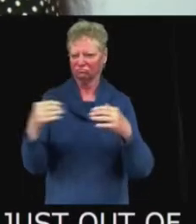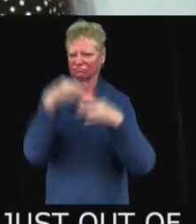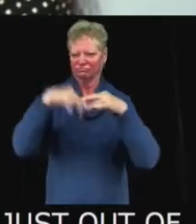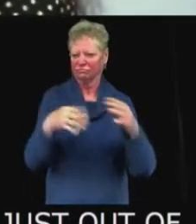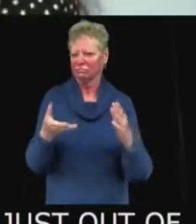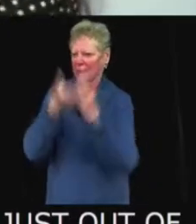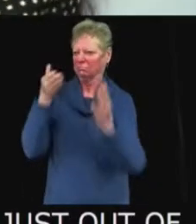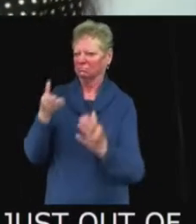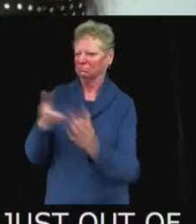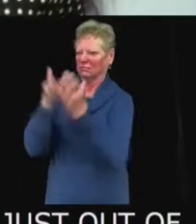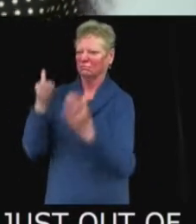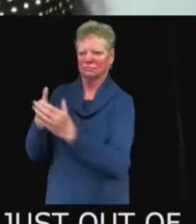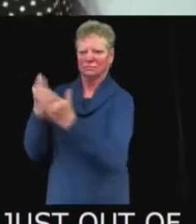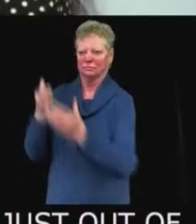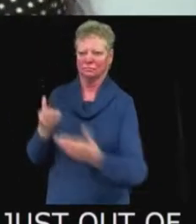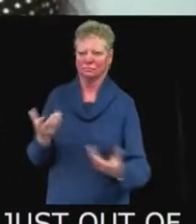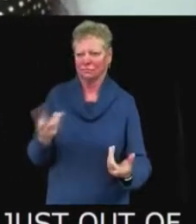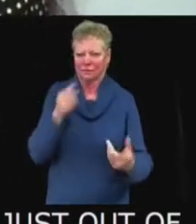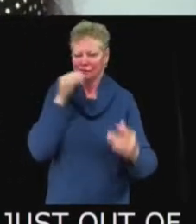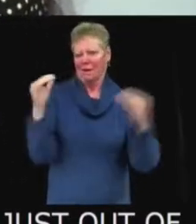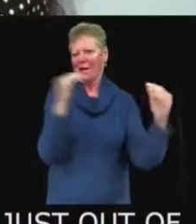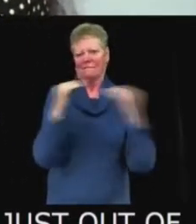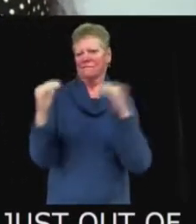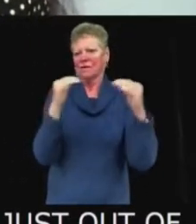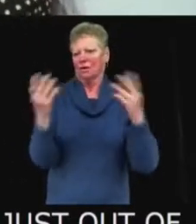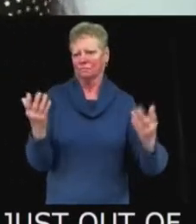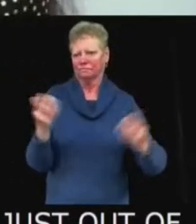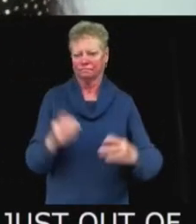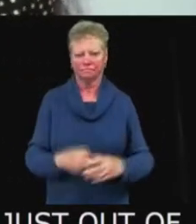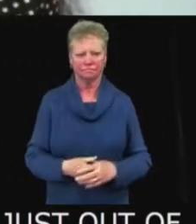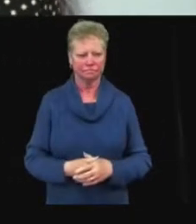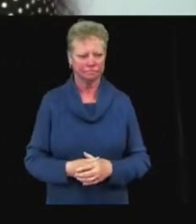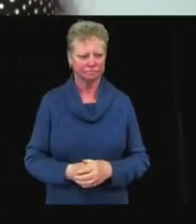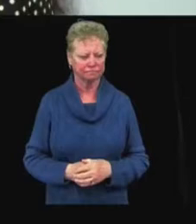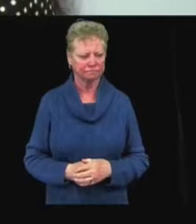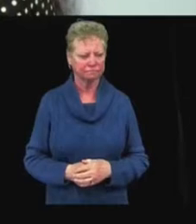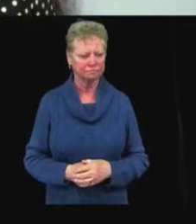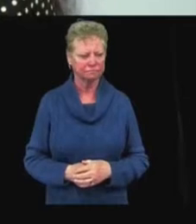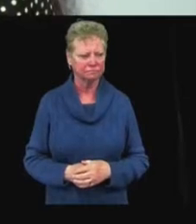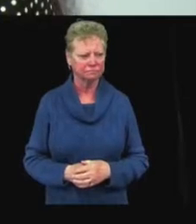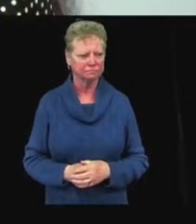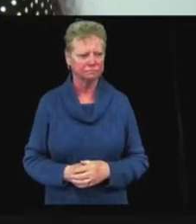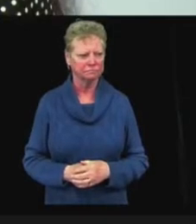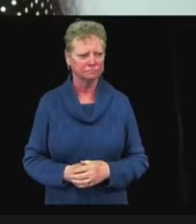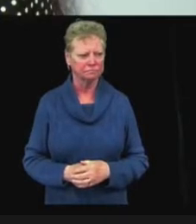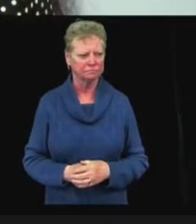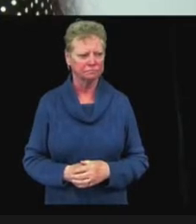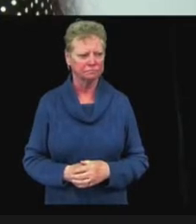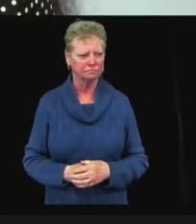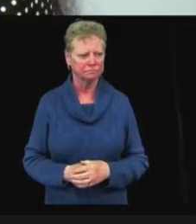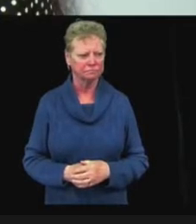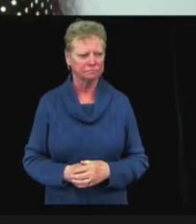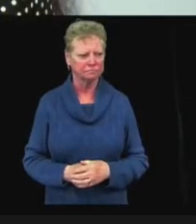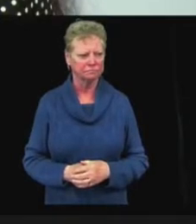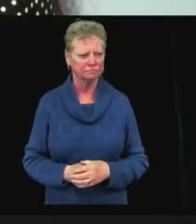unfair policing. Thank you. And Elle, if I can just confirm the Scott Wortley study.